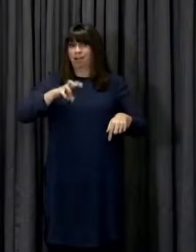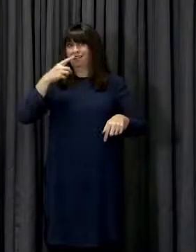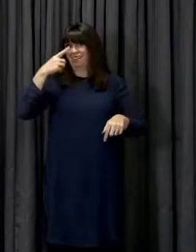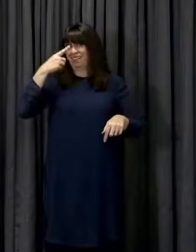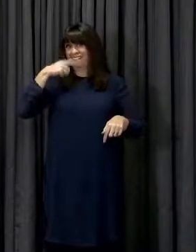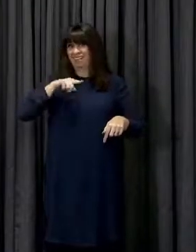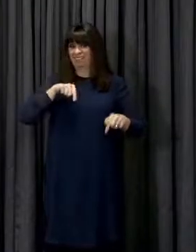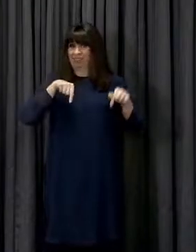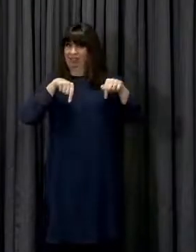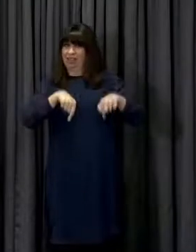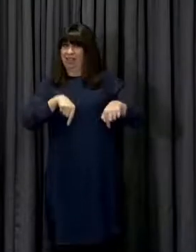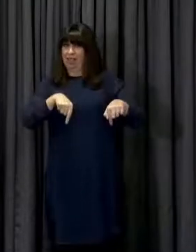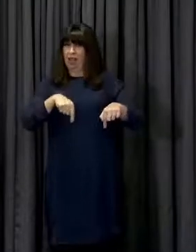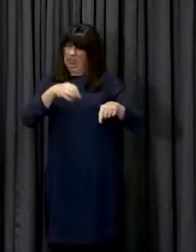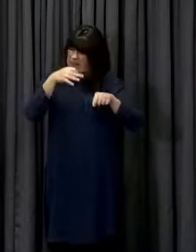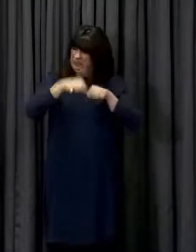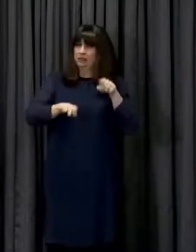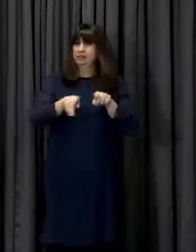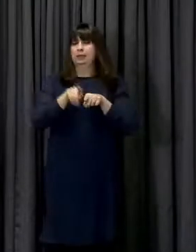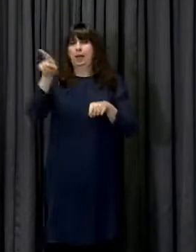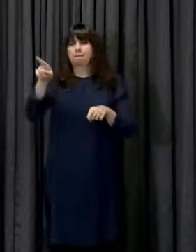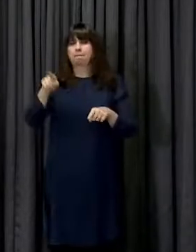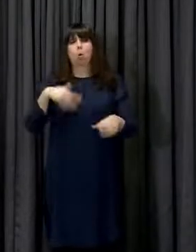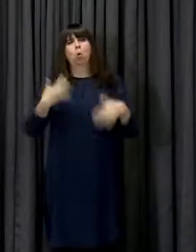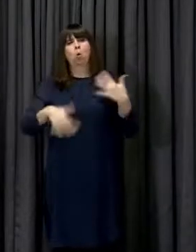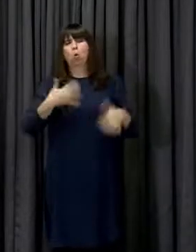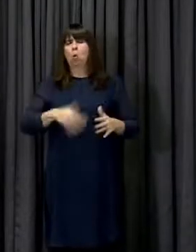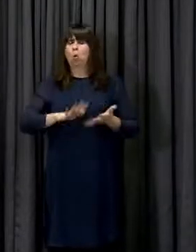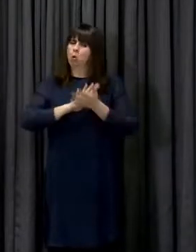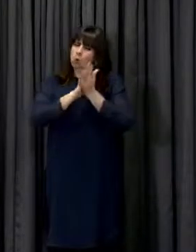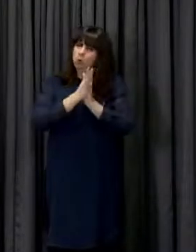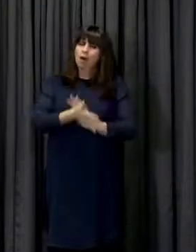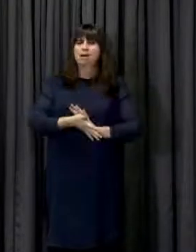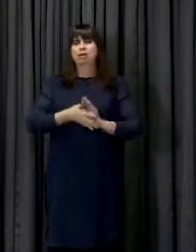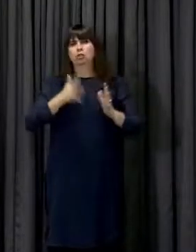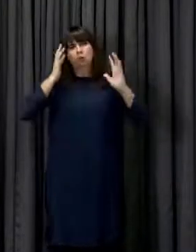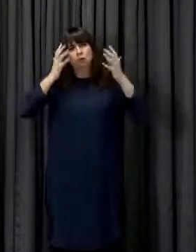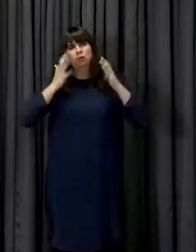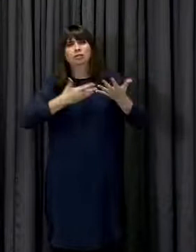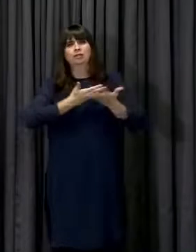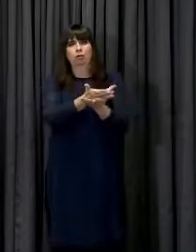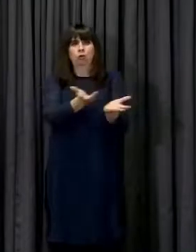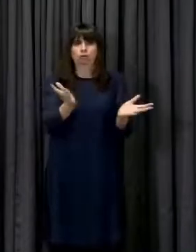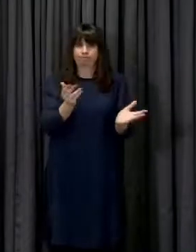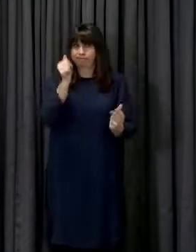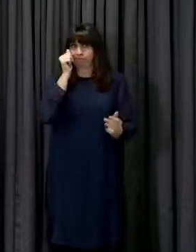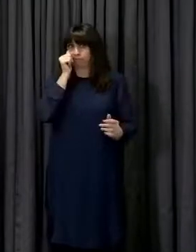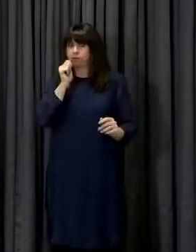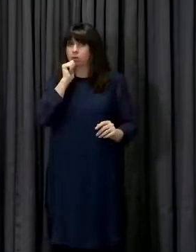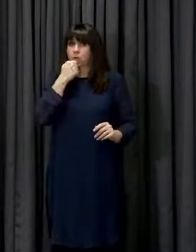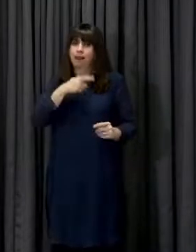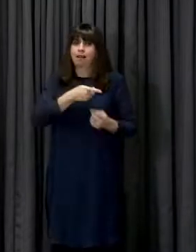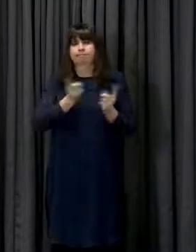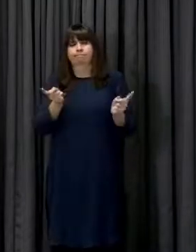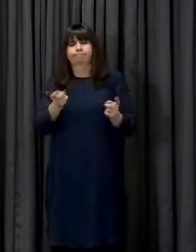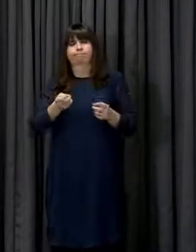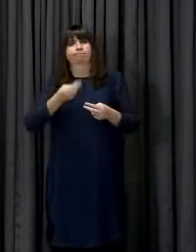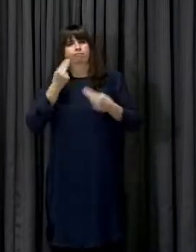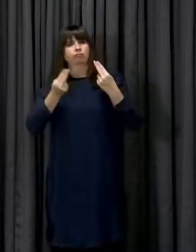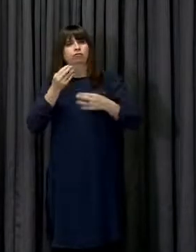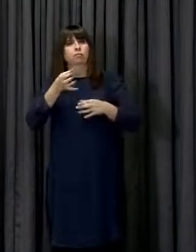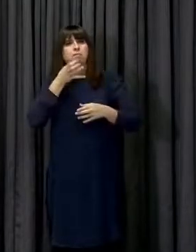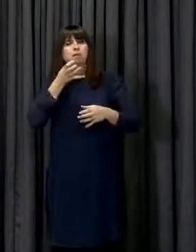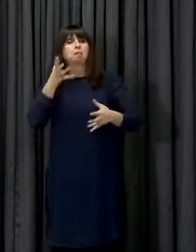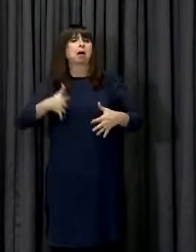open as a result, and that causes its own set of harm, anxiety, and understandable upset for people who run